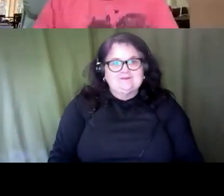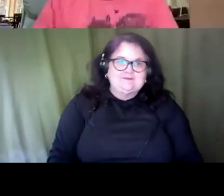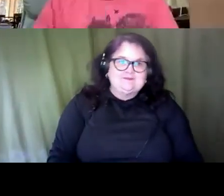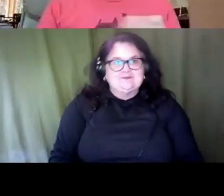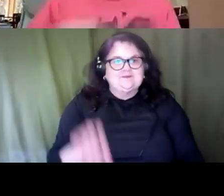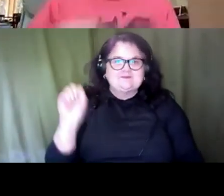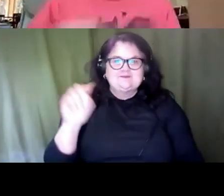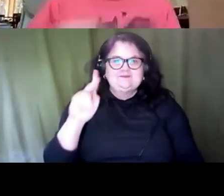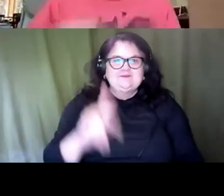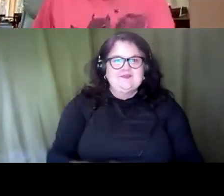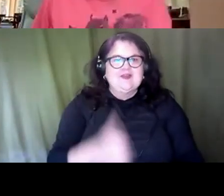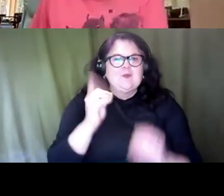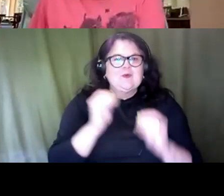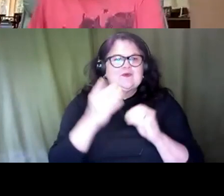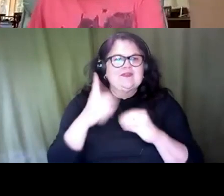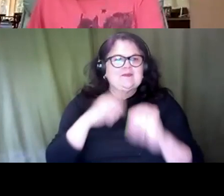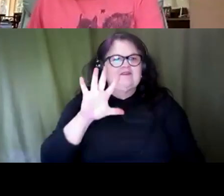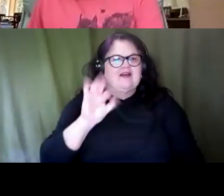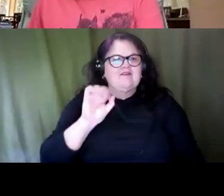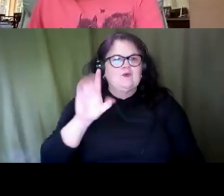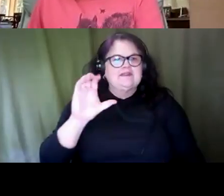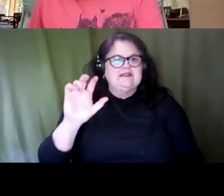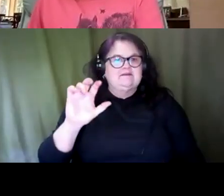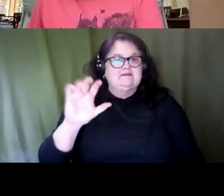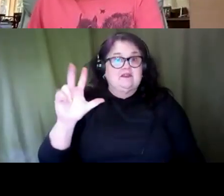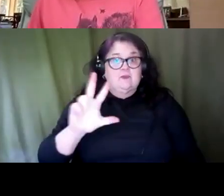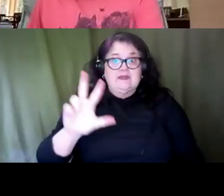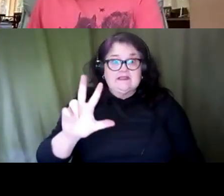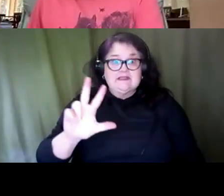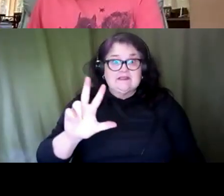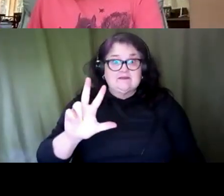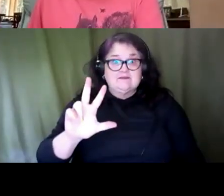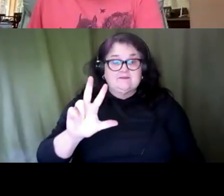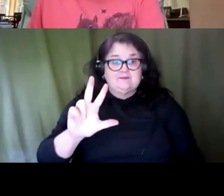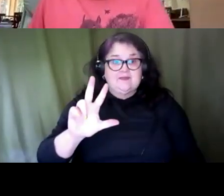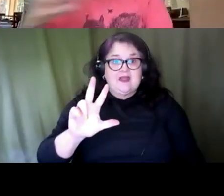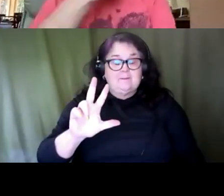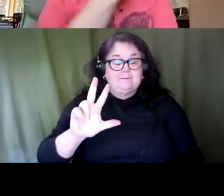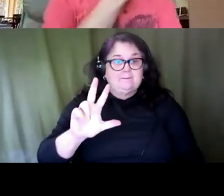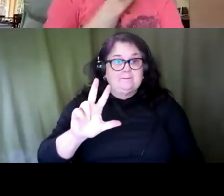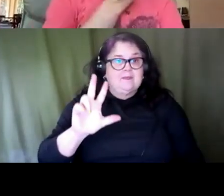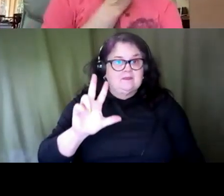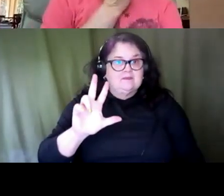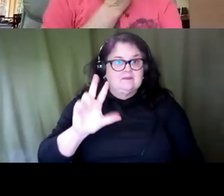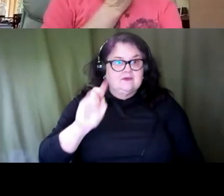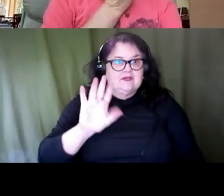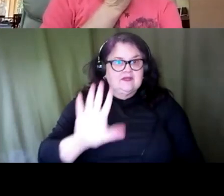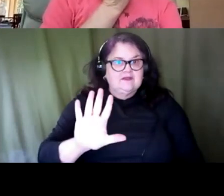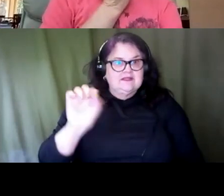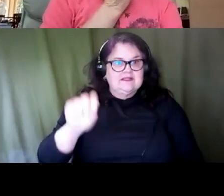Okay, but one more thing about 501c3s is, okay,